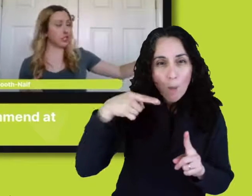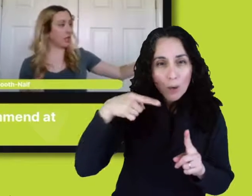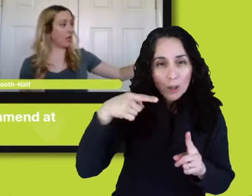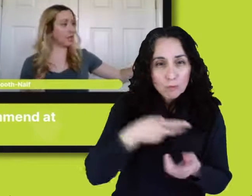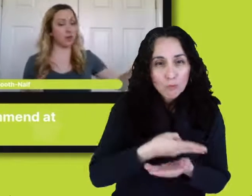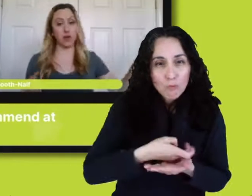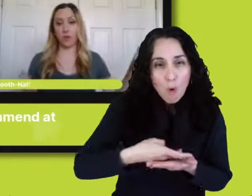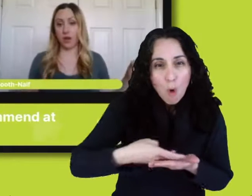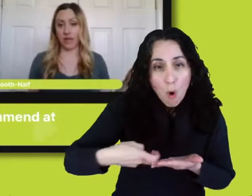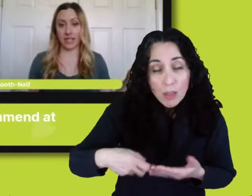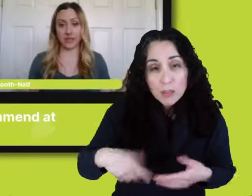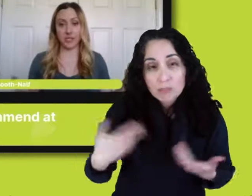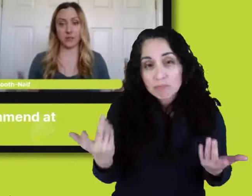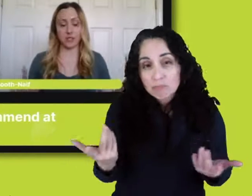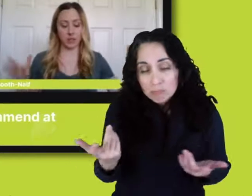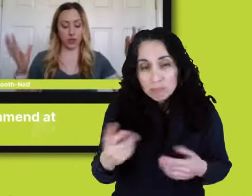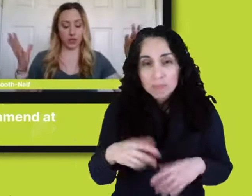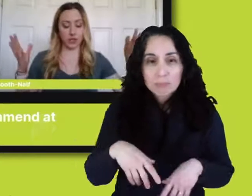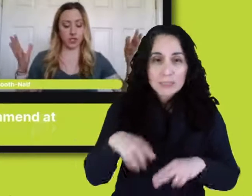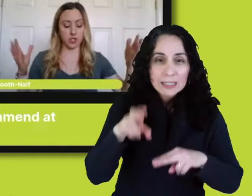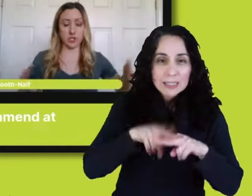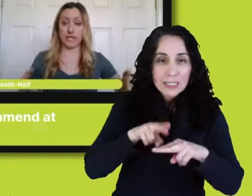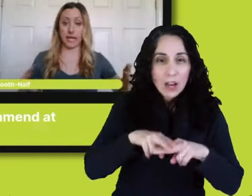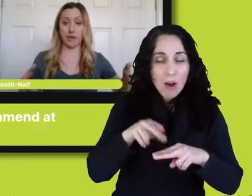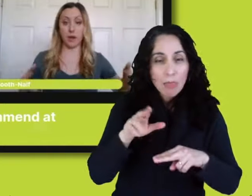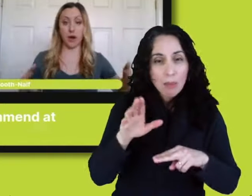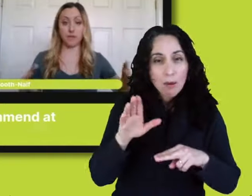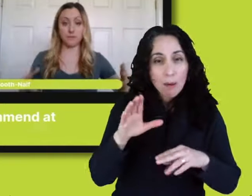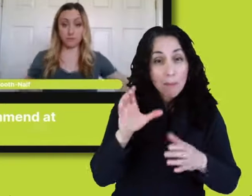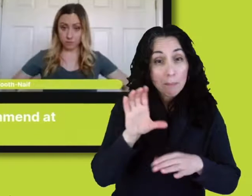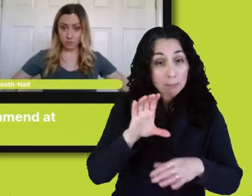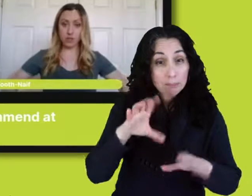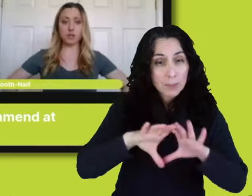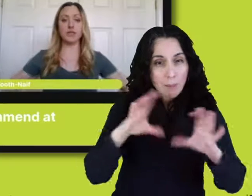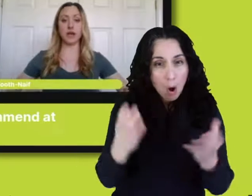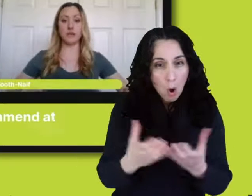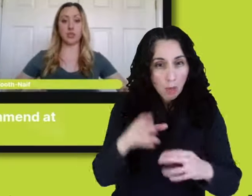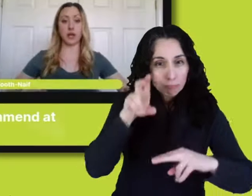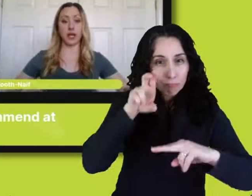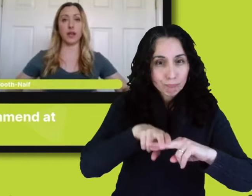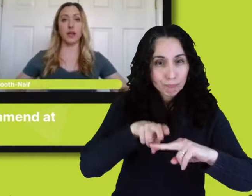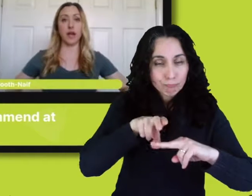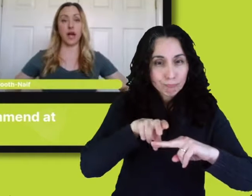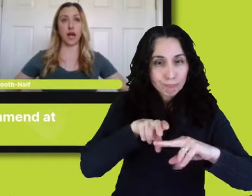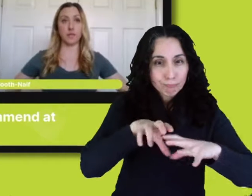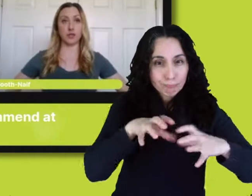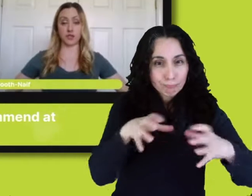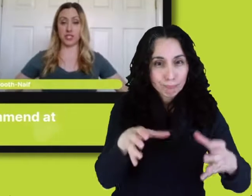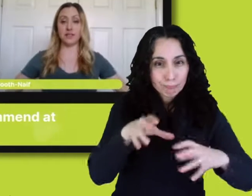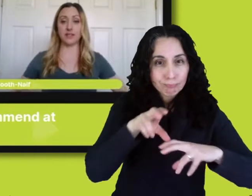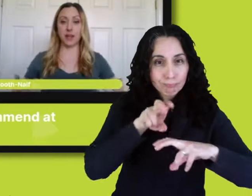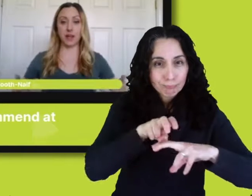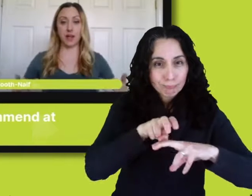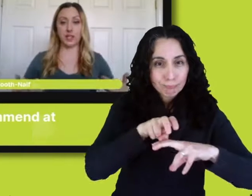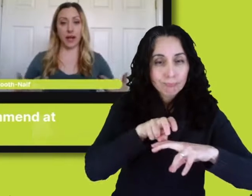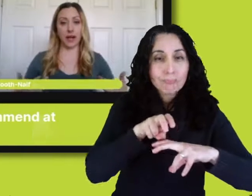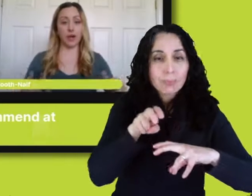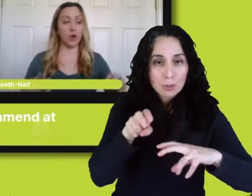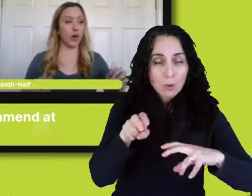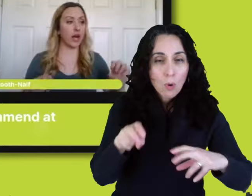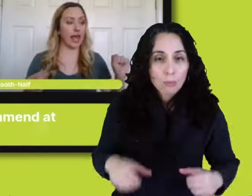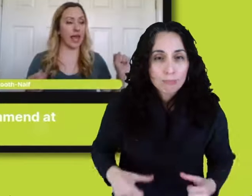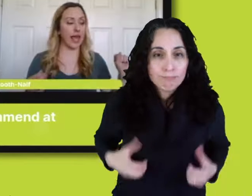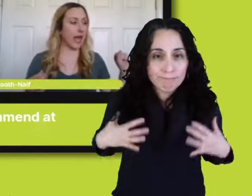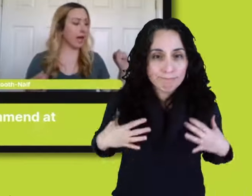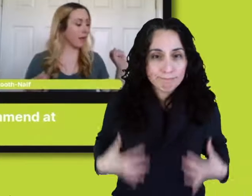ball and reaching. So one of the activities we did where she was sitting on the ball, sitting up straight, so she's activating her spine